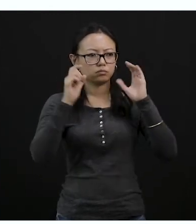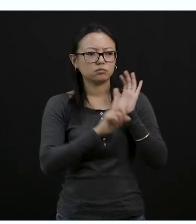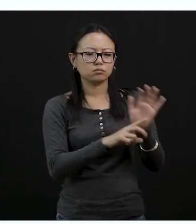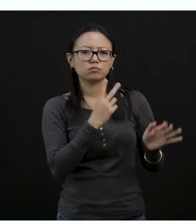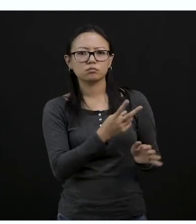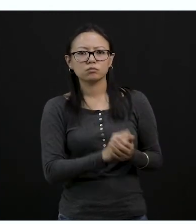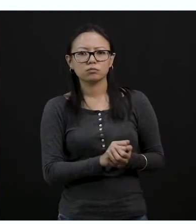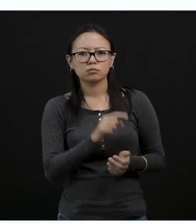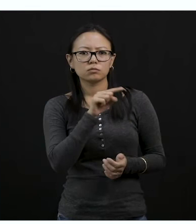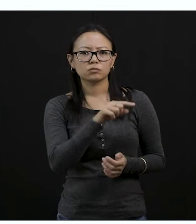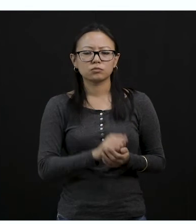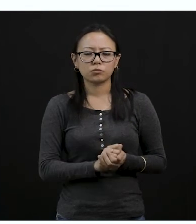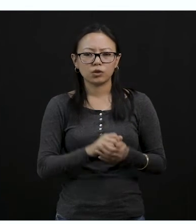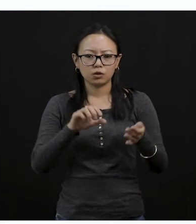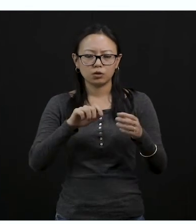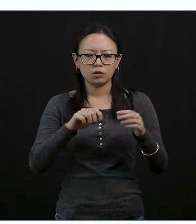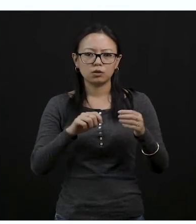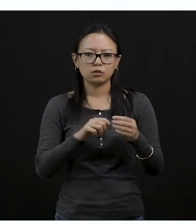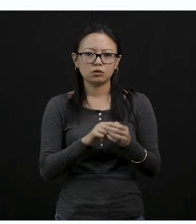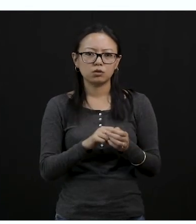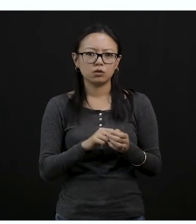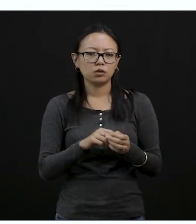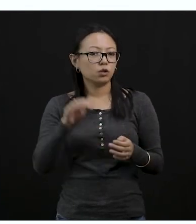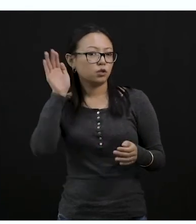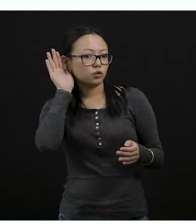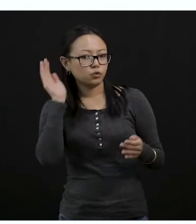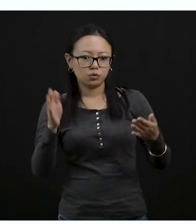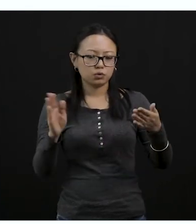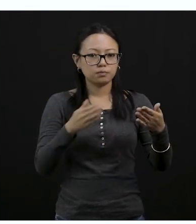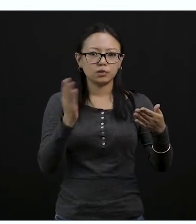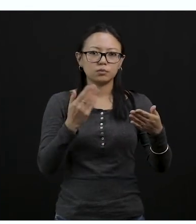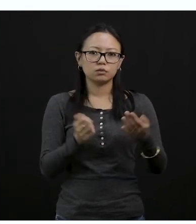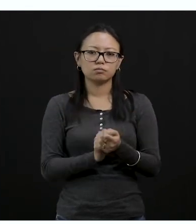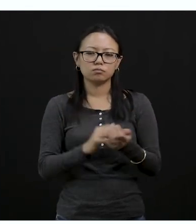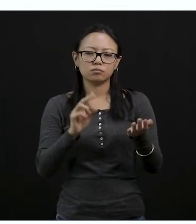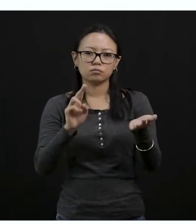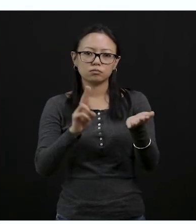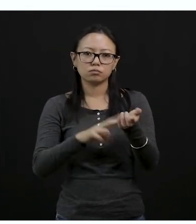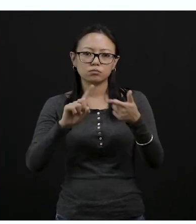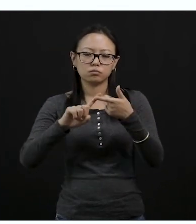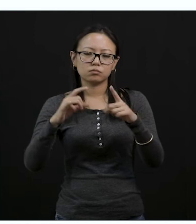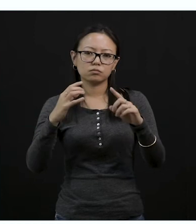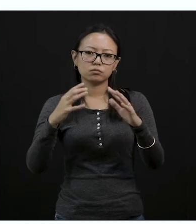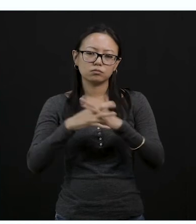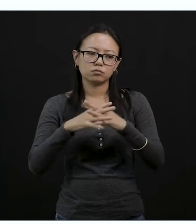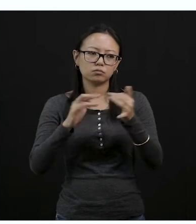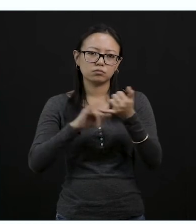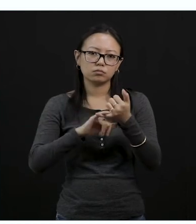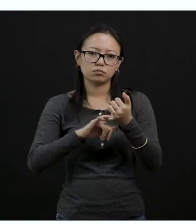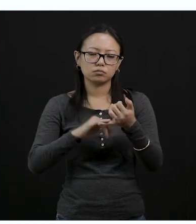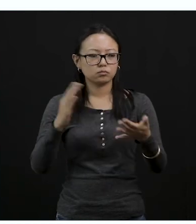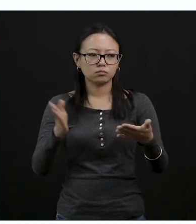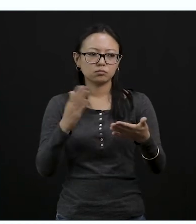and one is the television. Okay, now with the help of these three means of